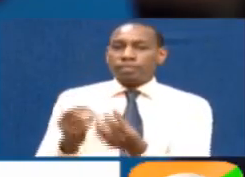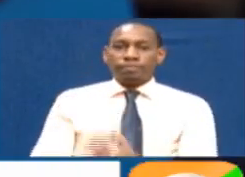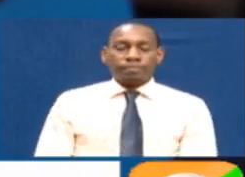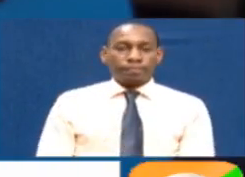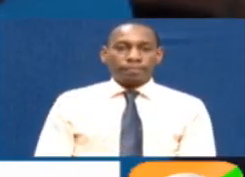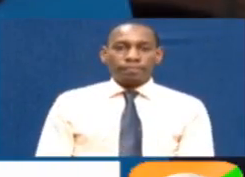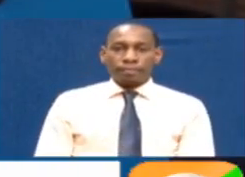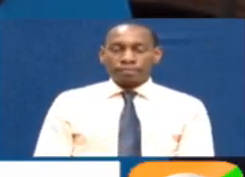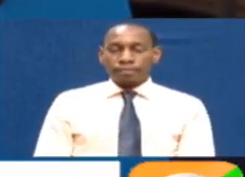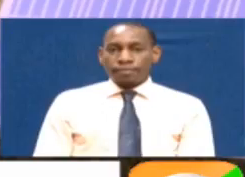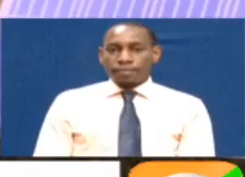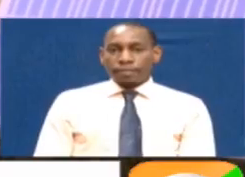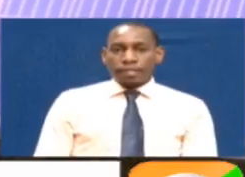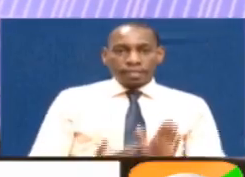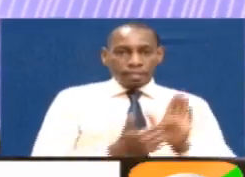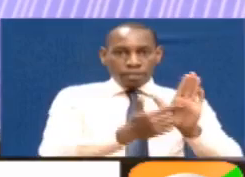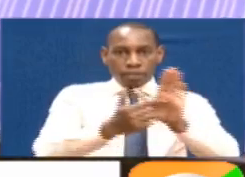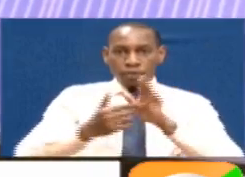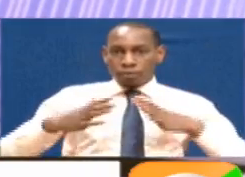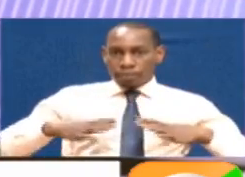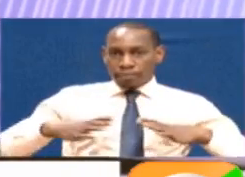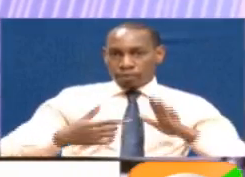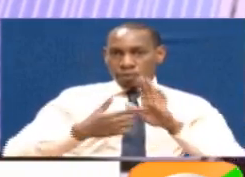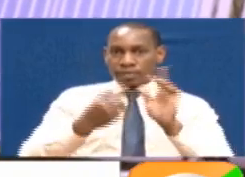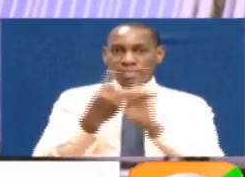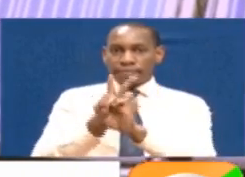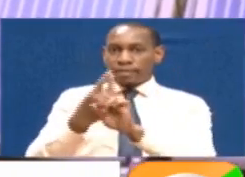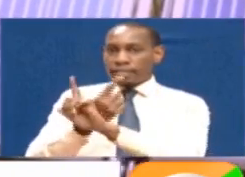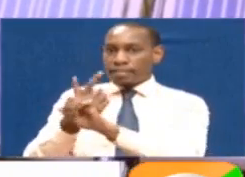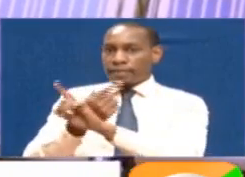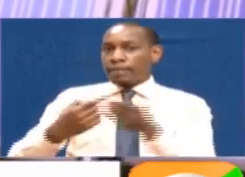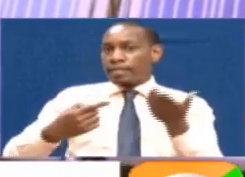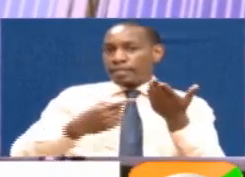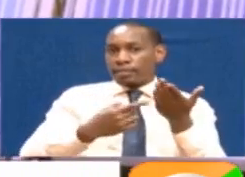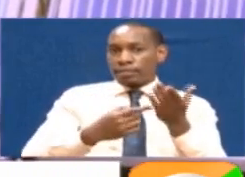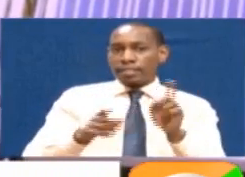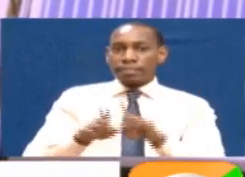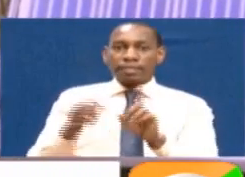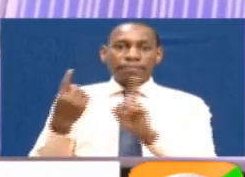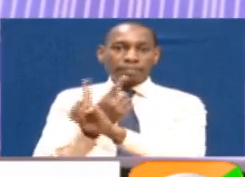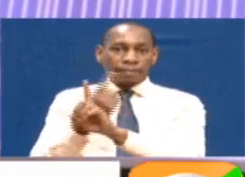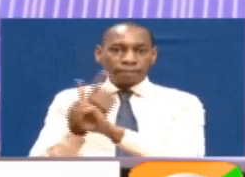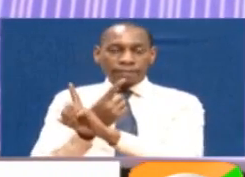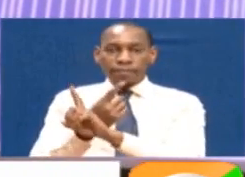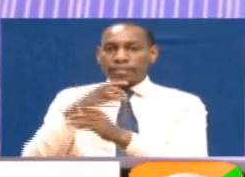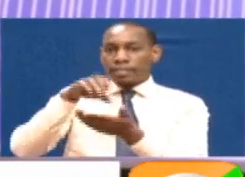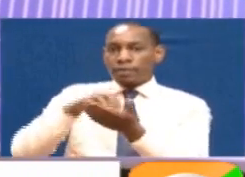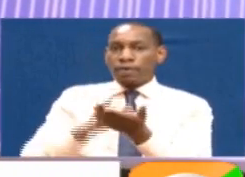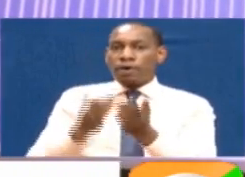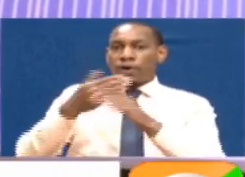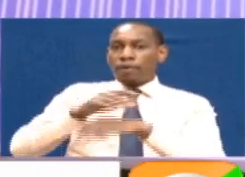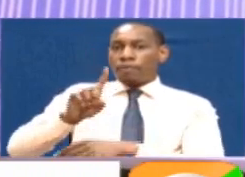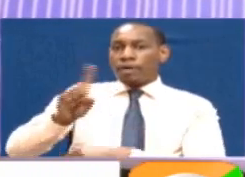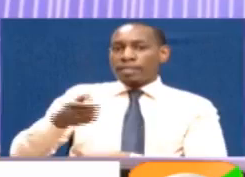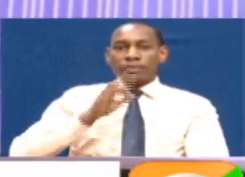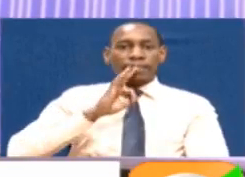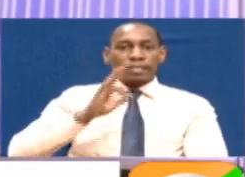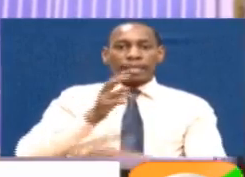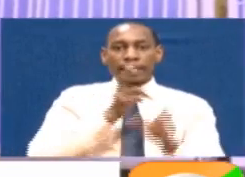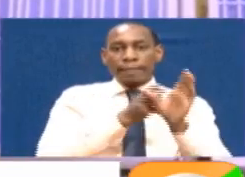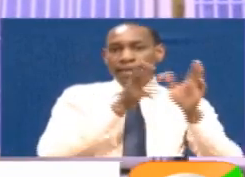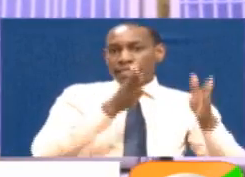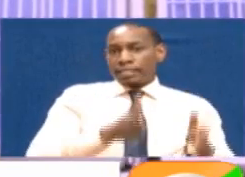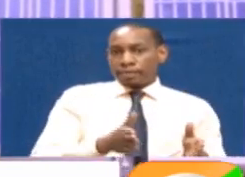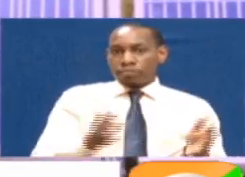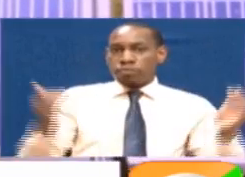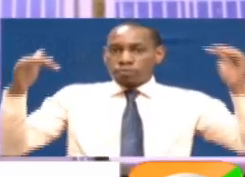harder. Exhibitors showcased various solar technologies in different areas to the nearly 1,300